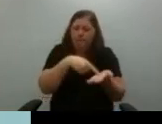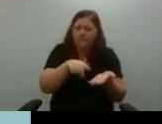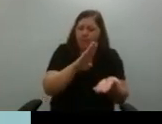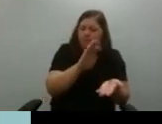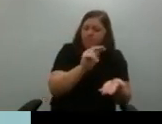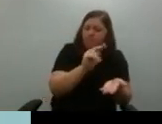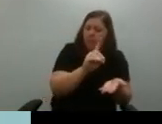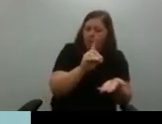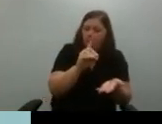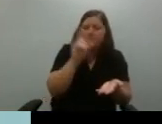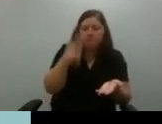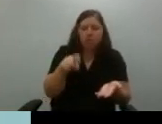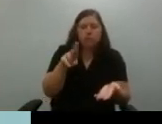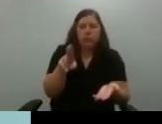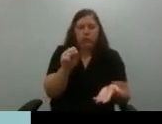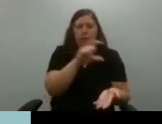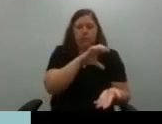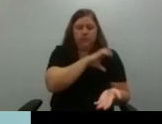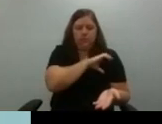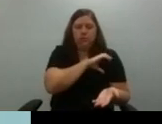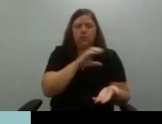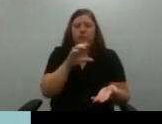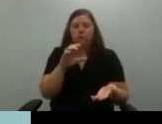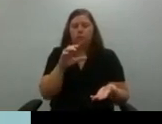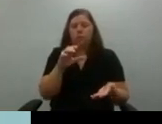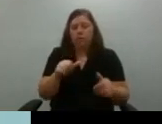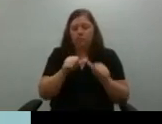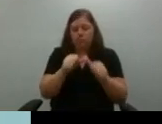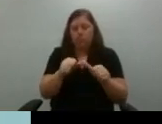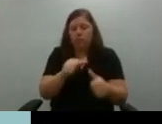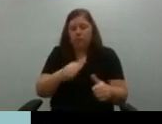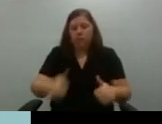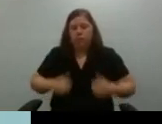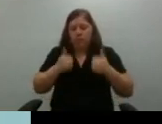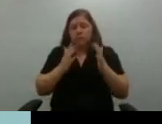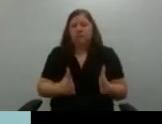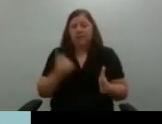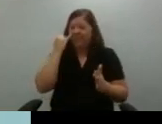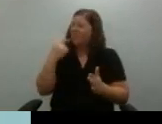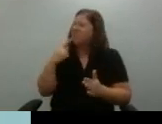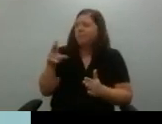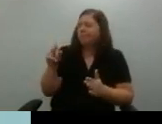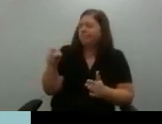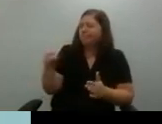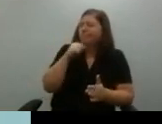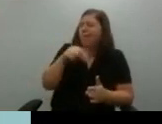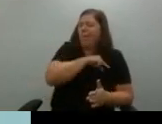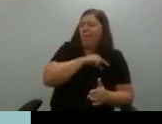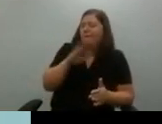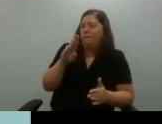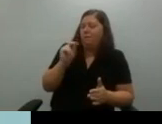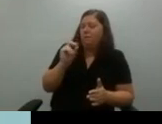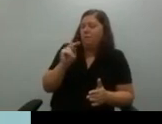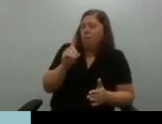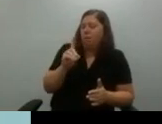you. If you are told that you do not qualify, you can request a bond hearing with an immigration judge. You can do